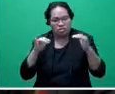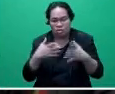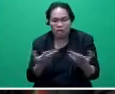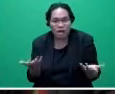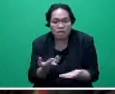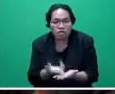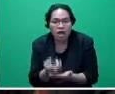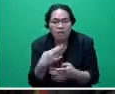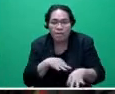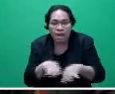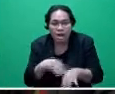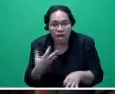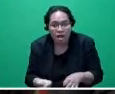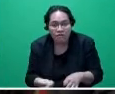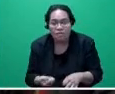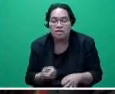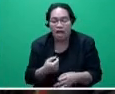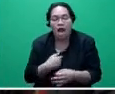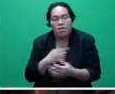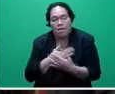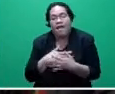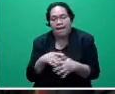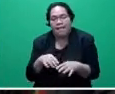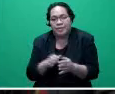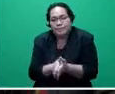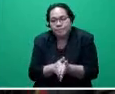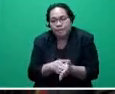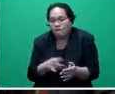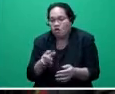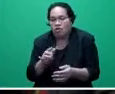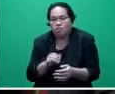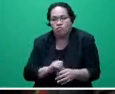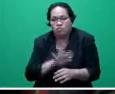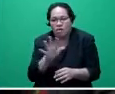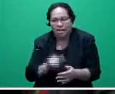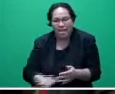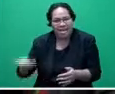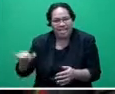plan. I will embrace the Bulla Bubble, Bulla Lane for economy recovery for Fiji.